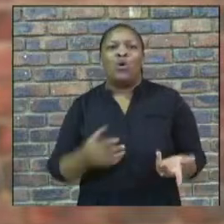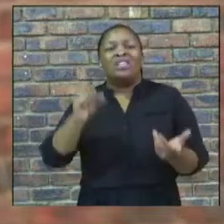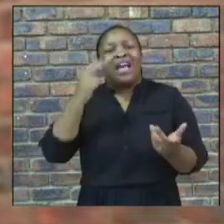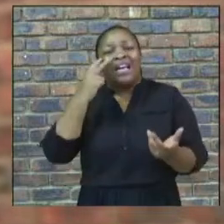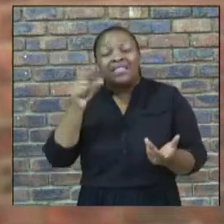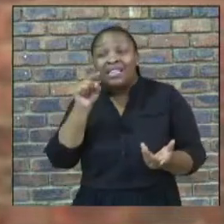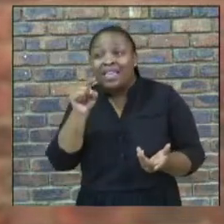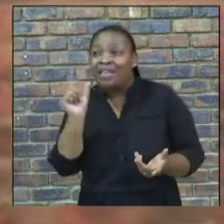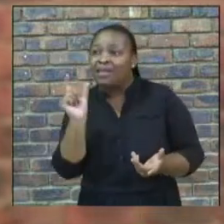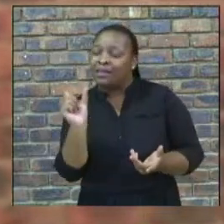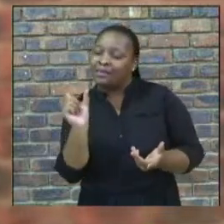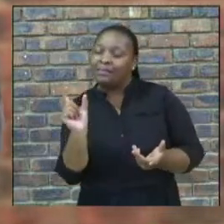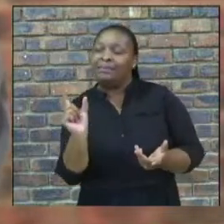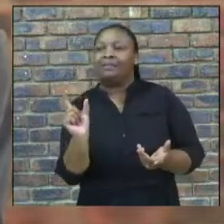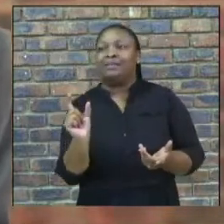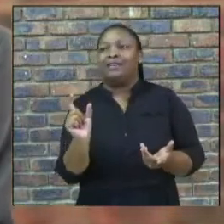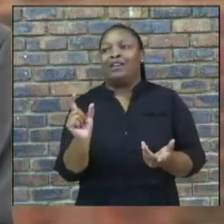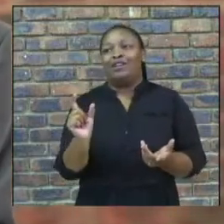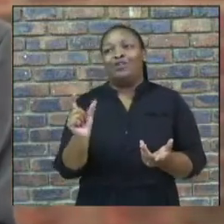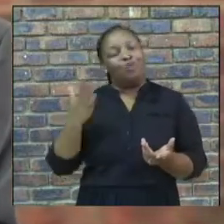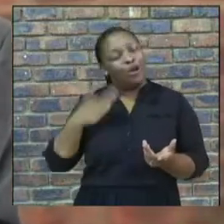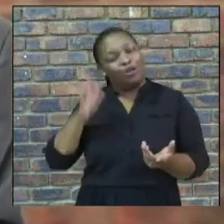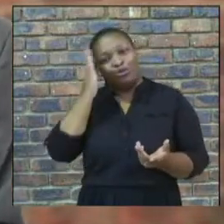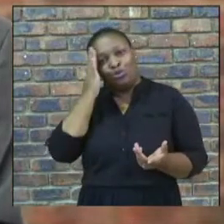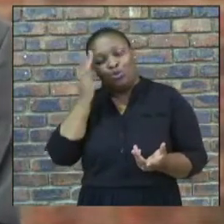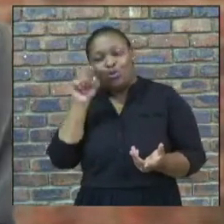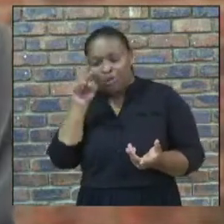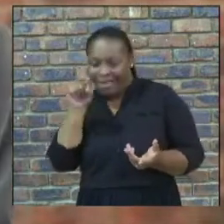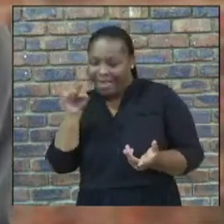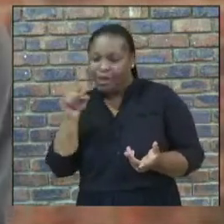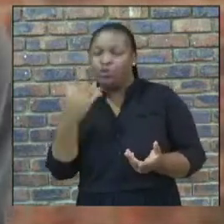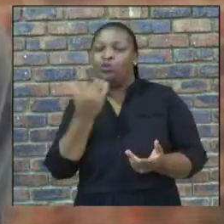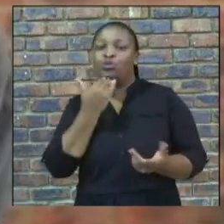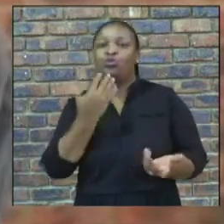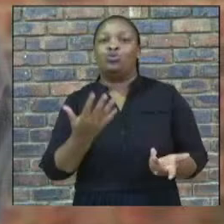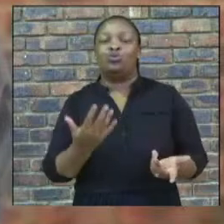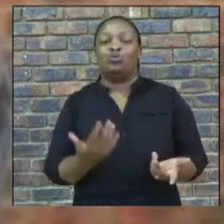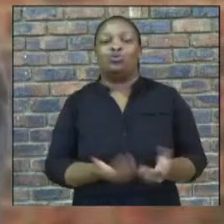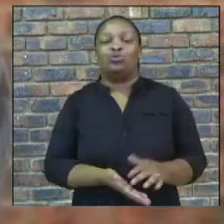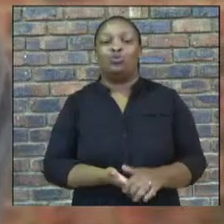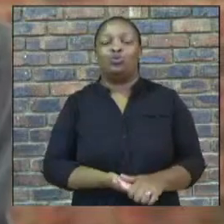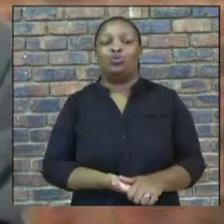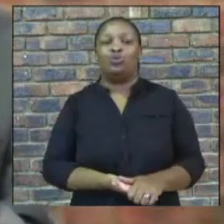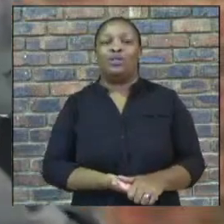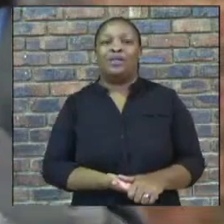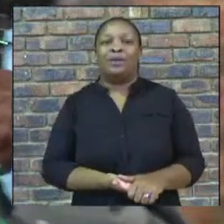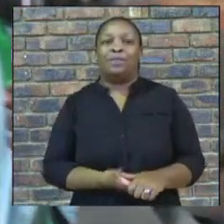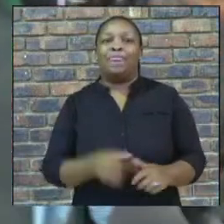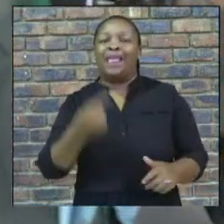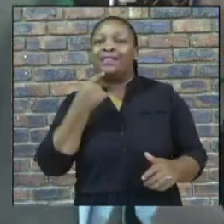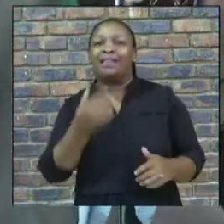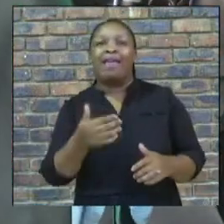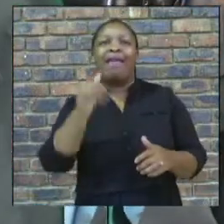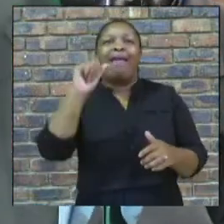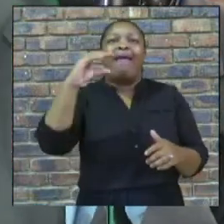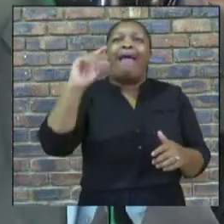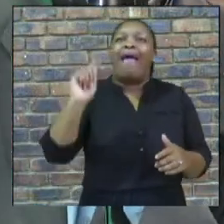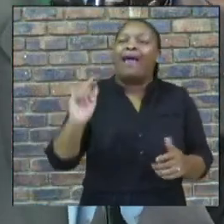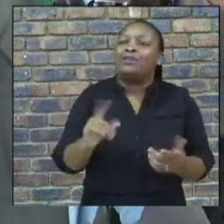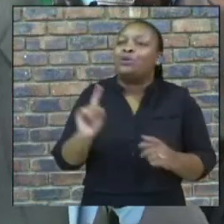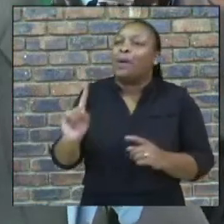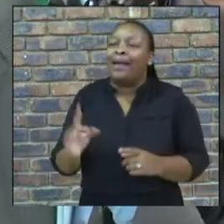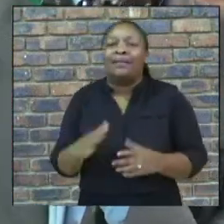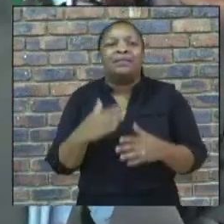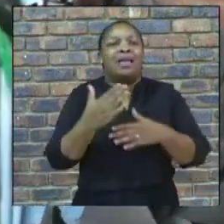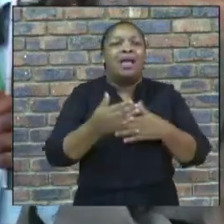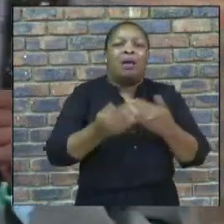scaling act that is small scale mining scale act that has been passed in